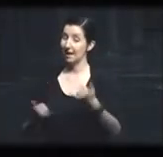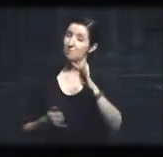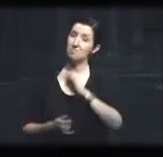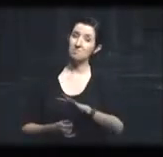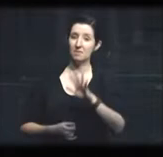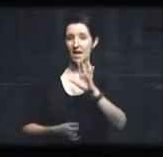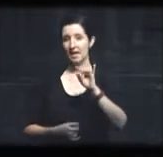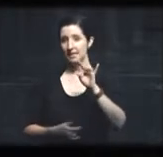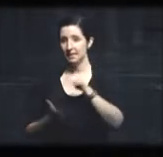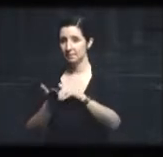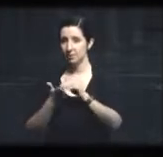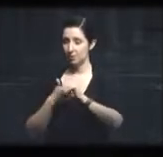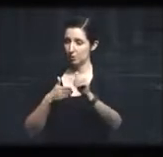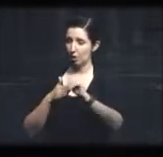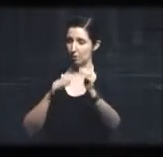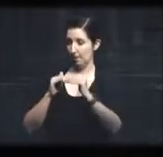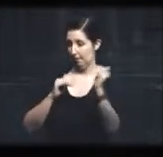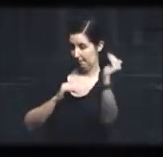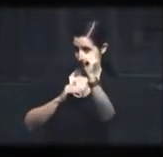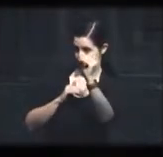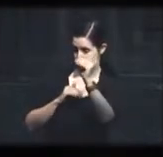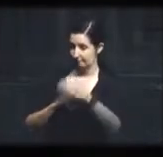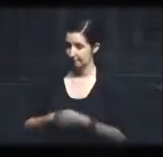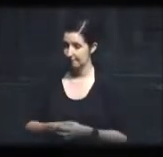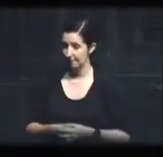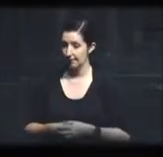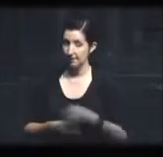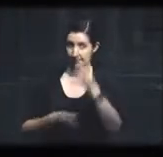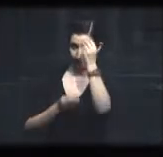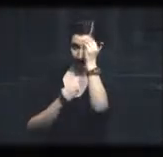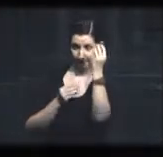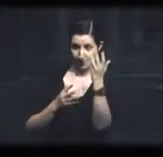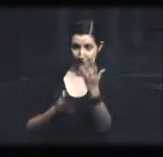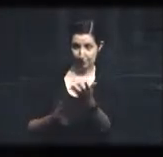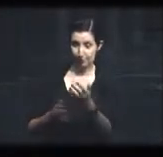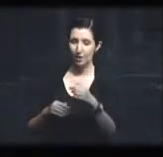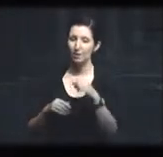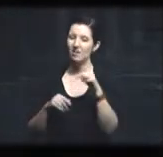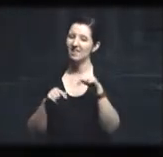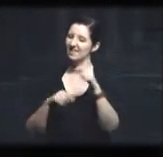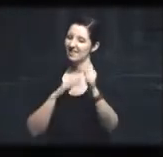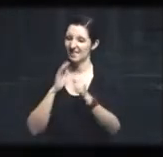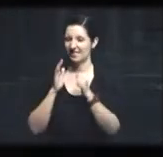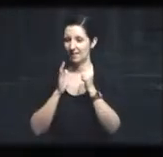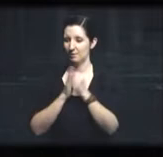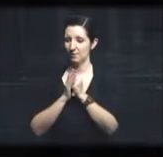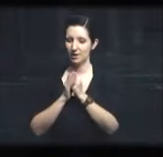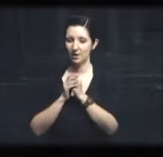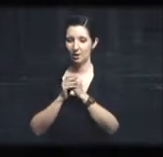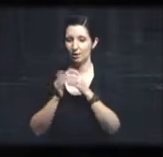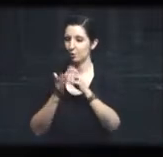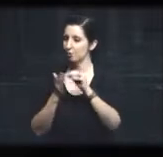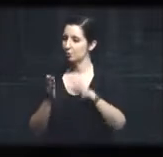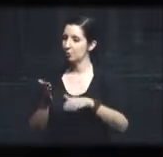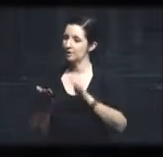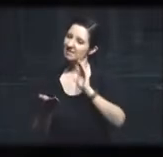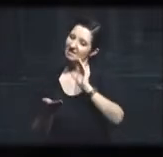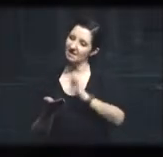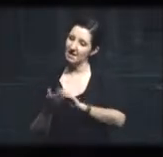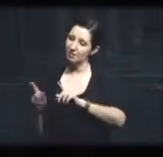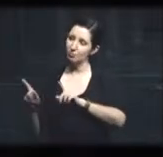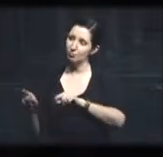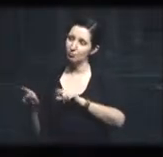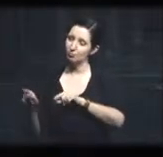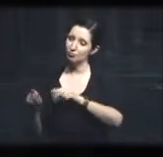that number. And what I really want you to know is that in this period of declining enrollment, we've planned well, we've